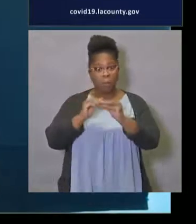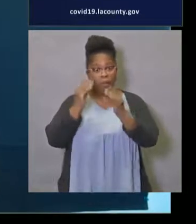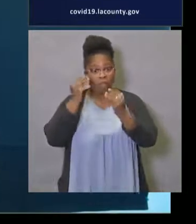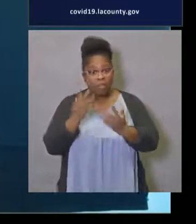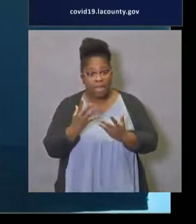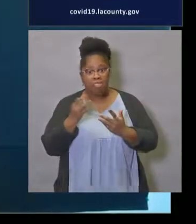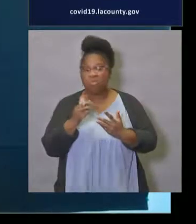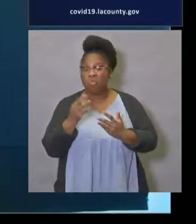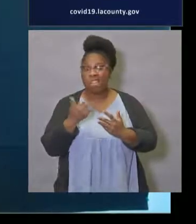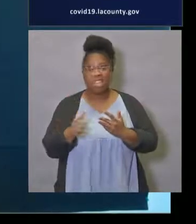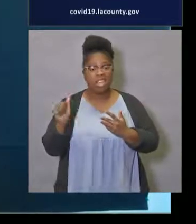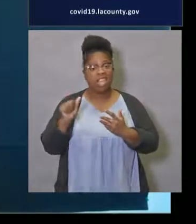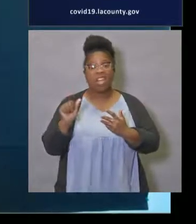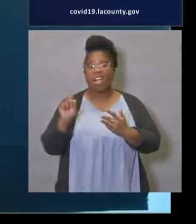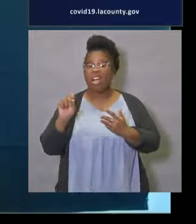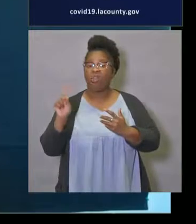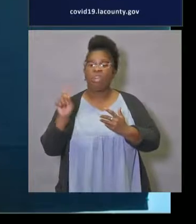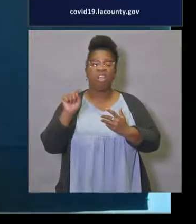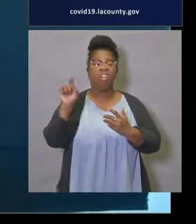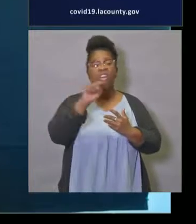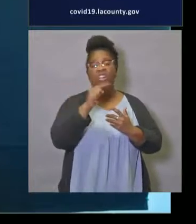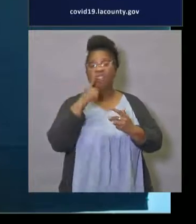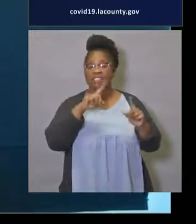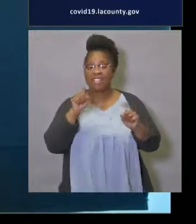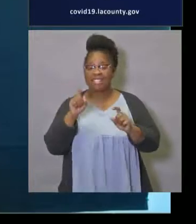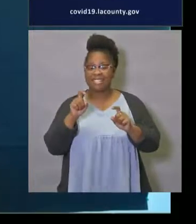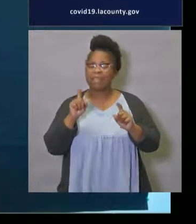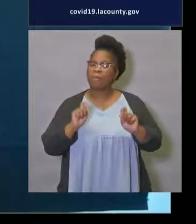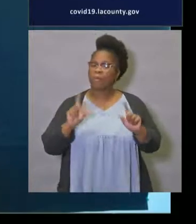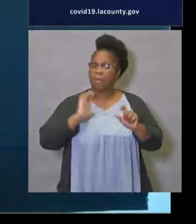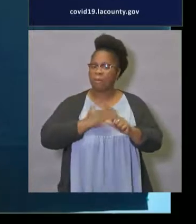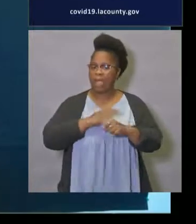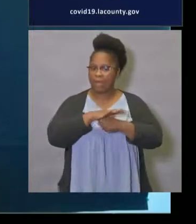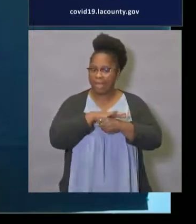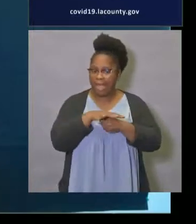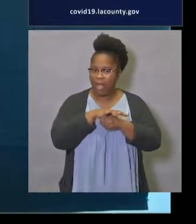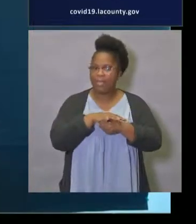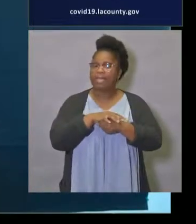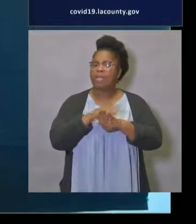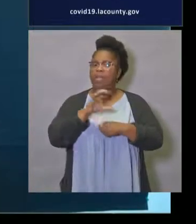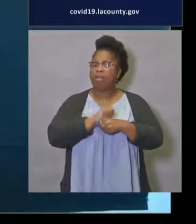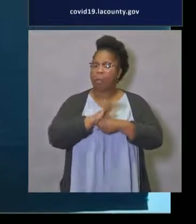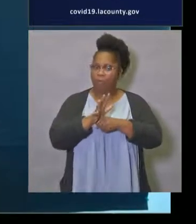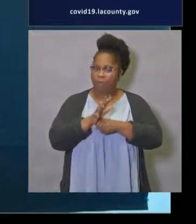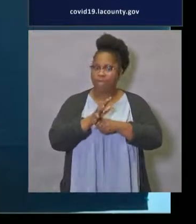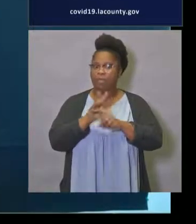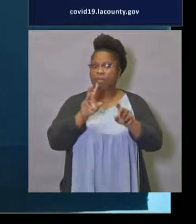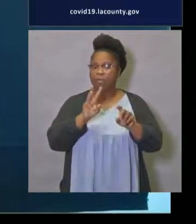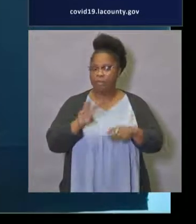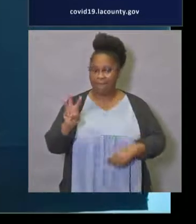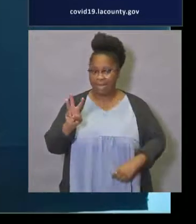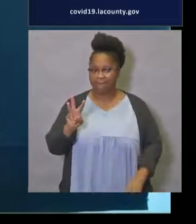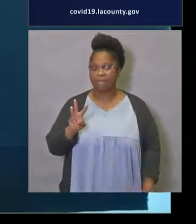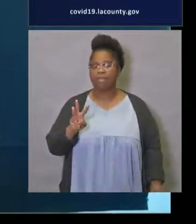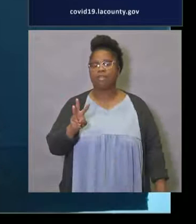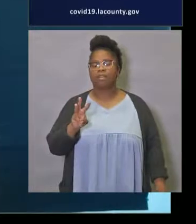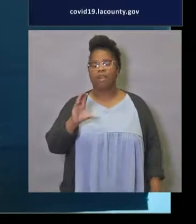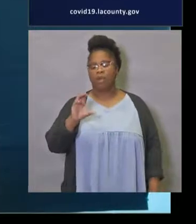community-based testing locations and opportunities by going to the county's COVID-19 testing website, which is